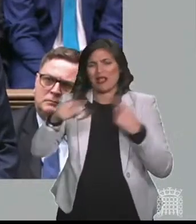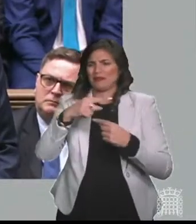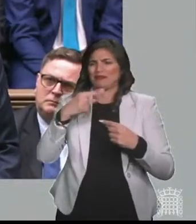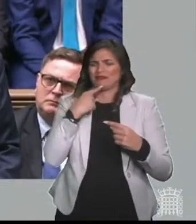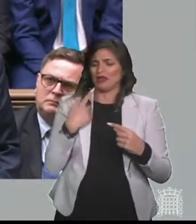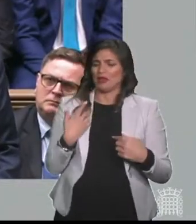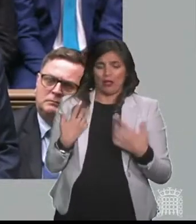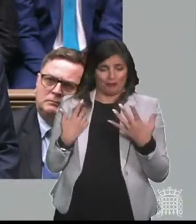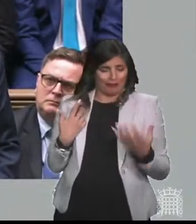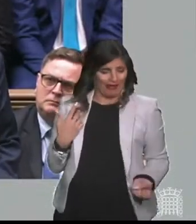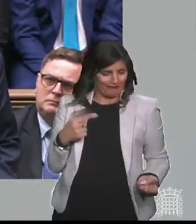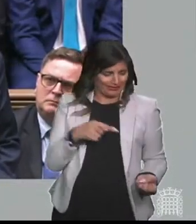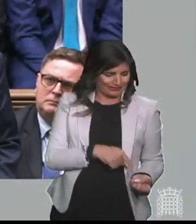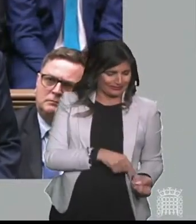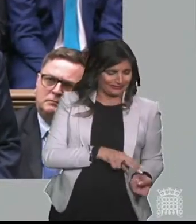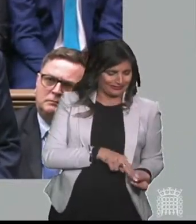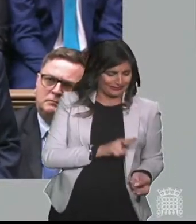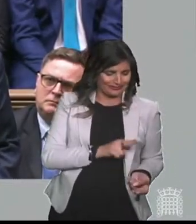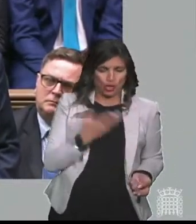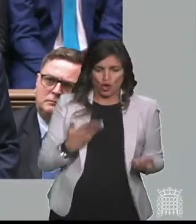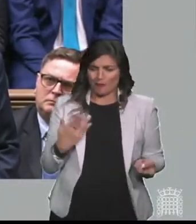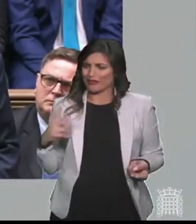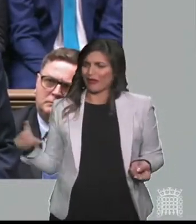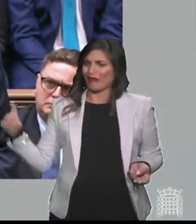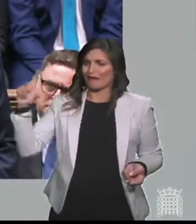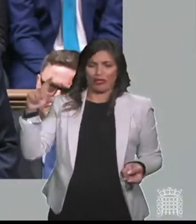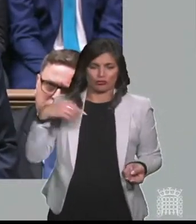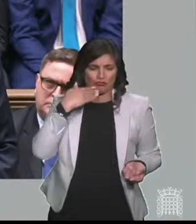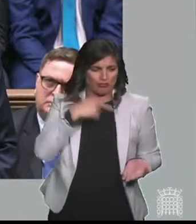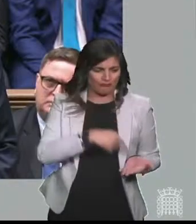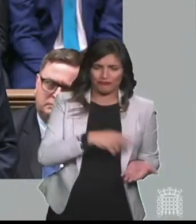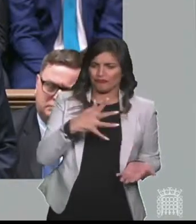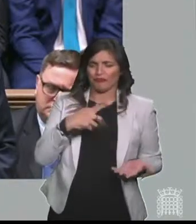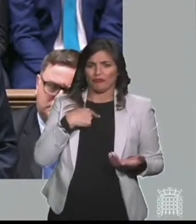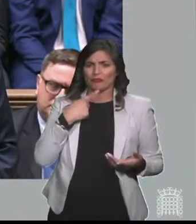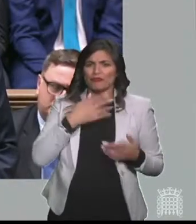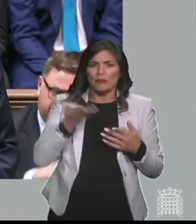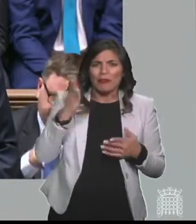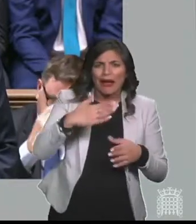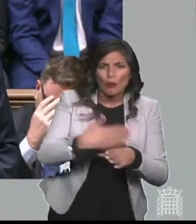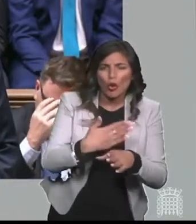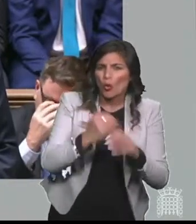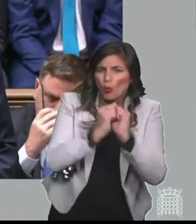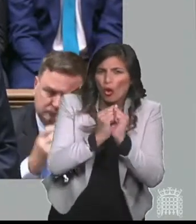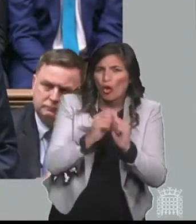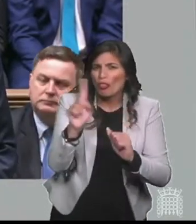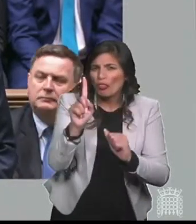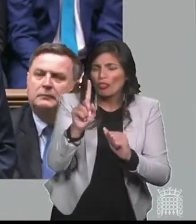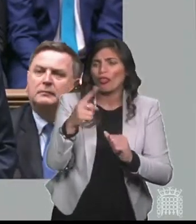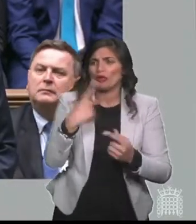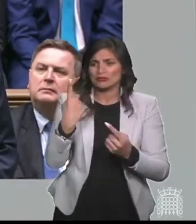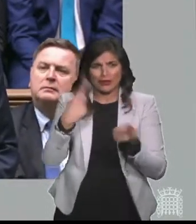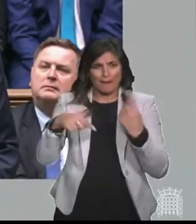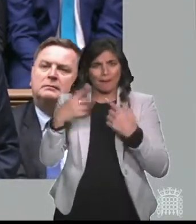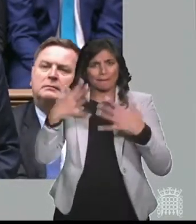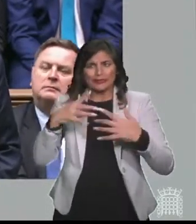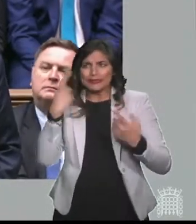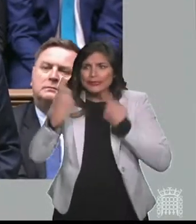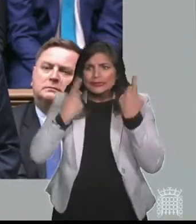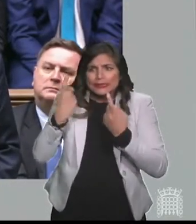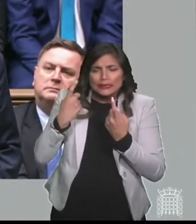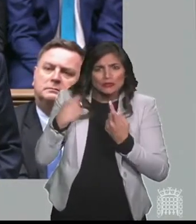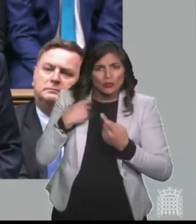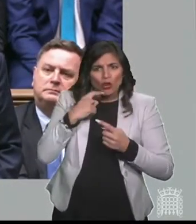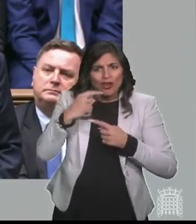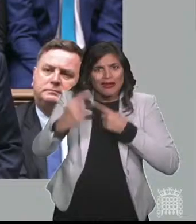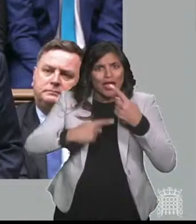benefit increases to inflation. I know there's been some speculation that we would increase benefits next year by the lower October figure